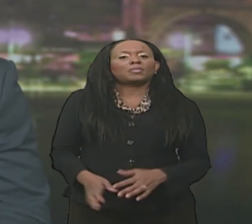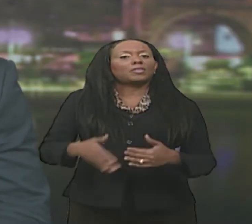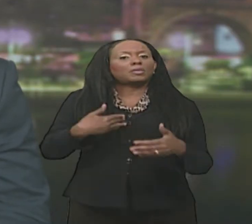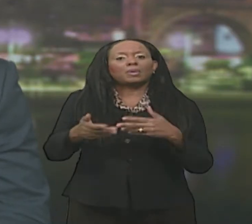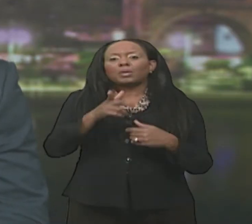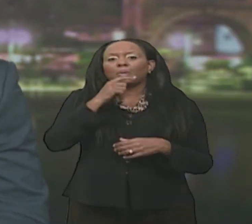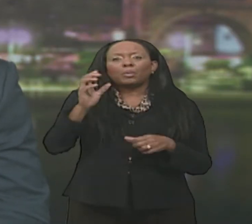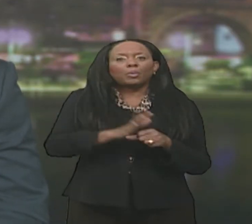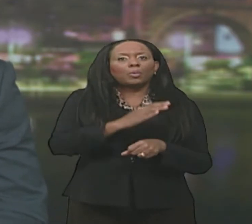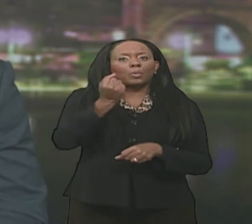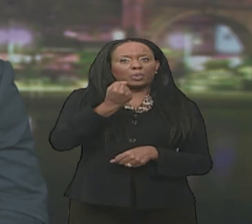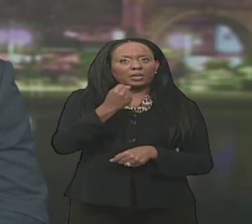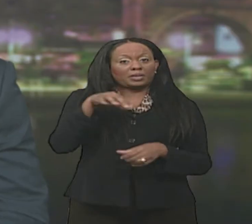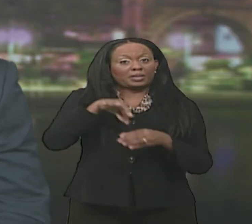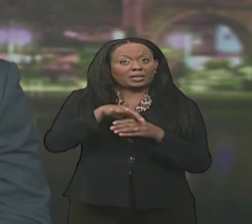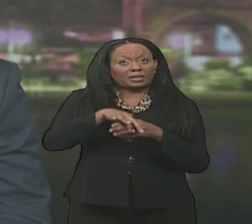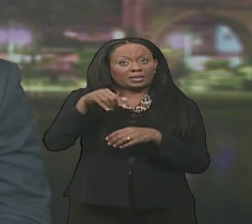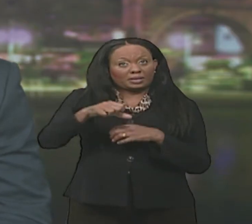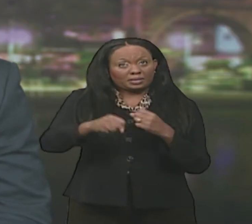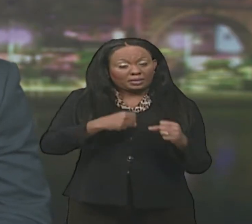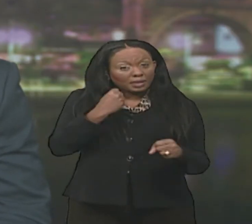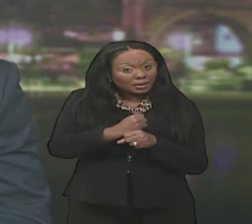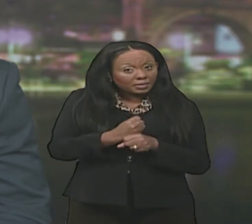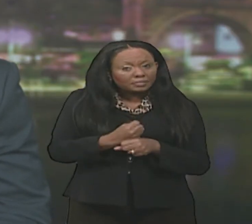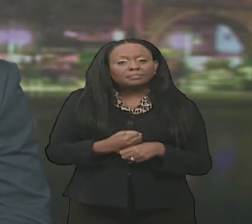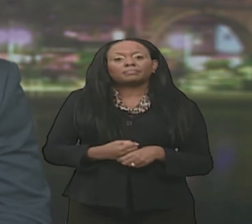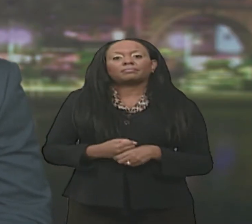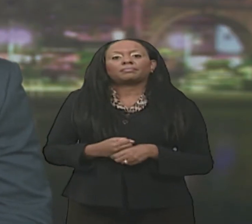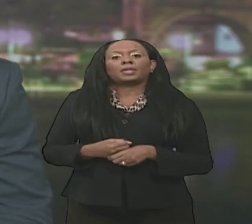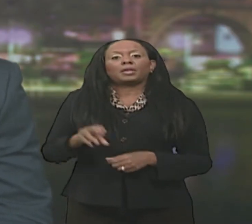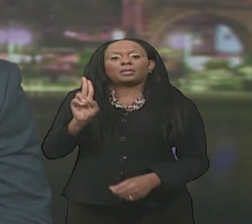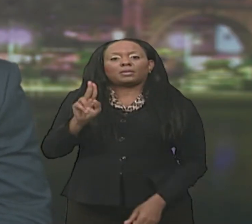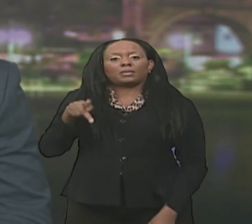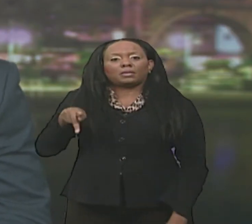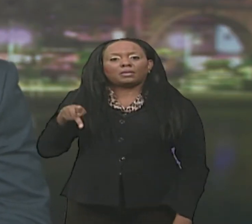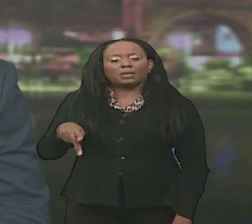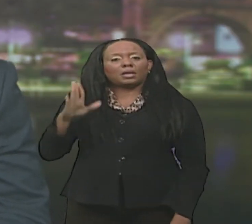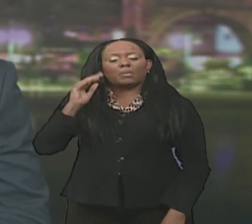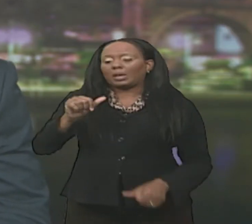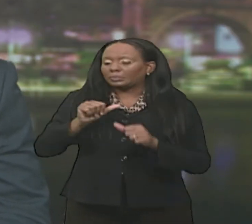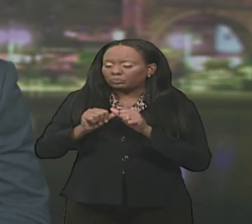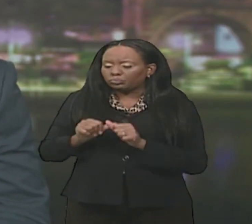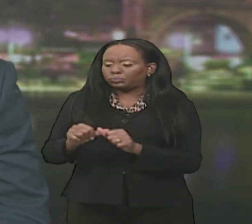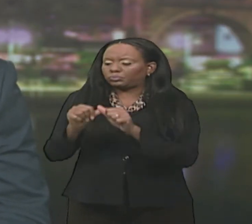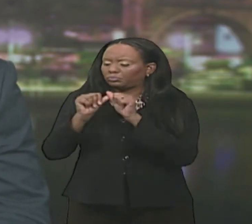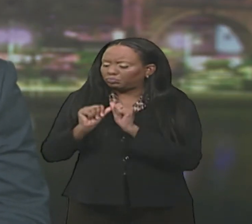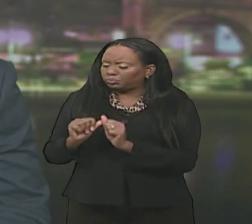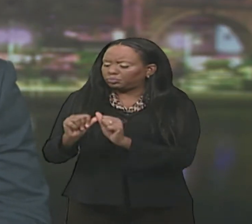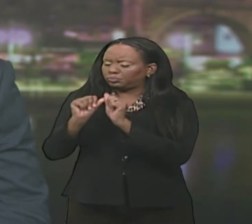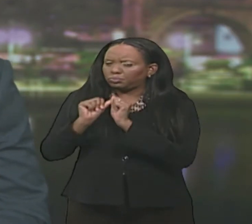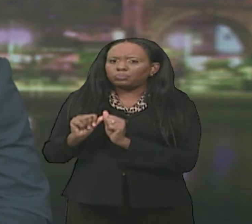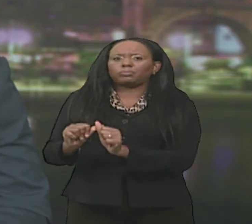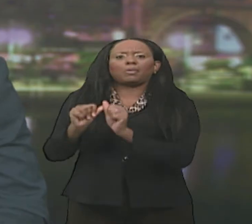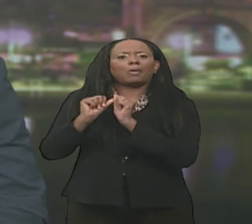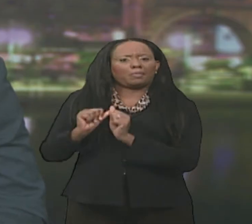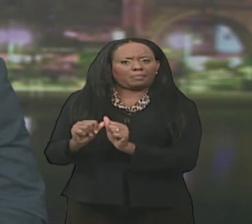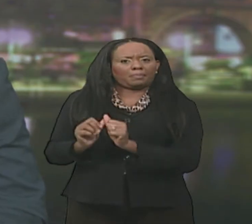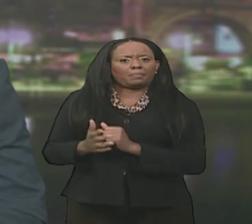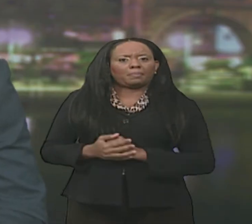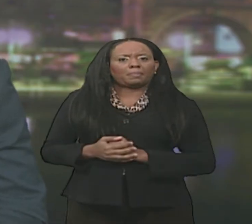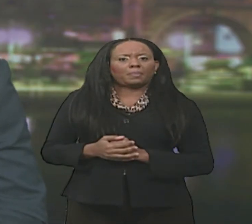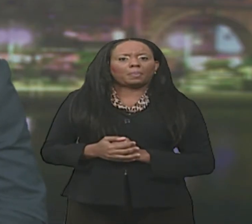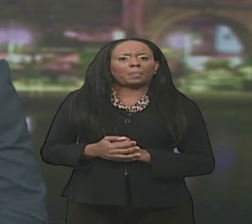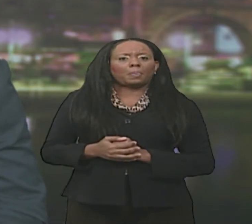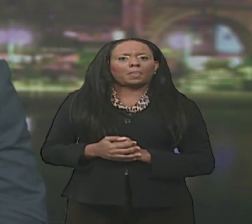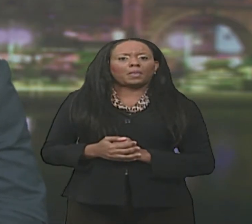Despite the result of the 2018 general elections, Barbados can be sure the United Progressive Party will remain in the running. Speaking at a